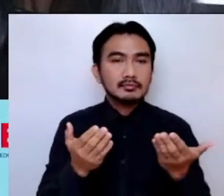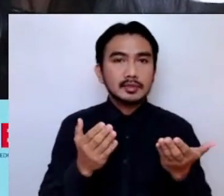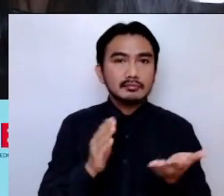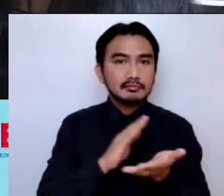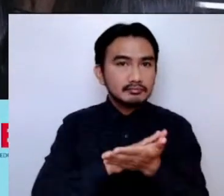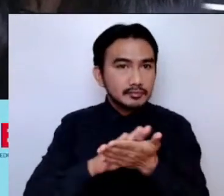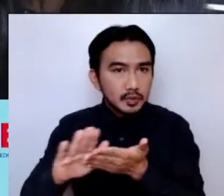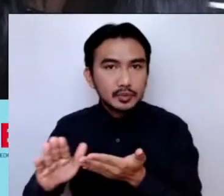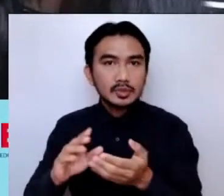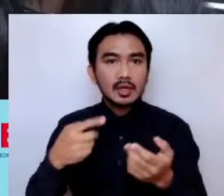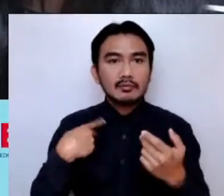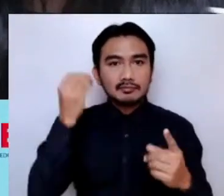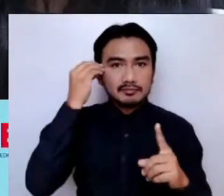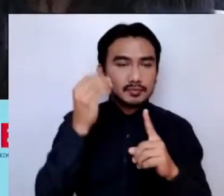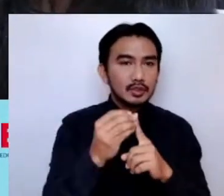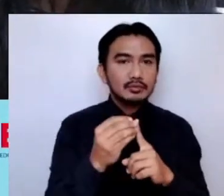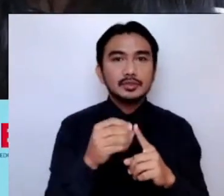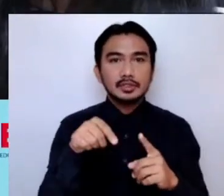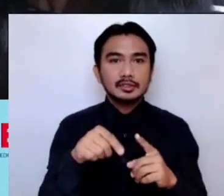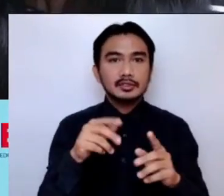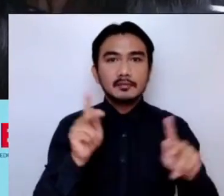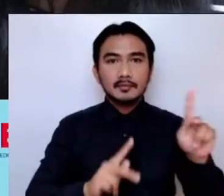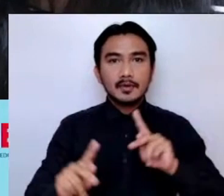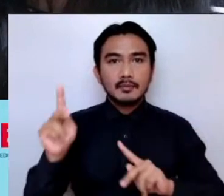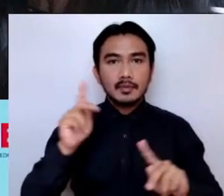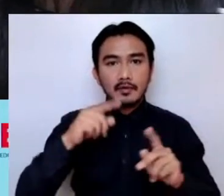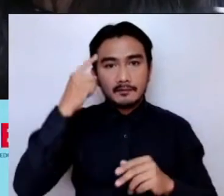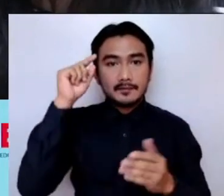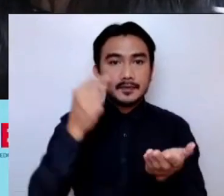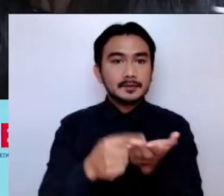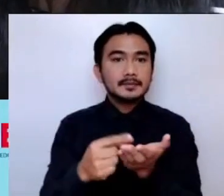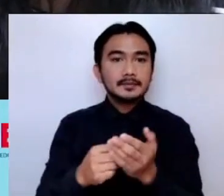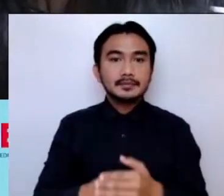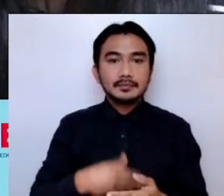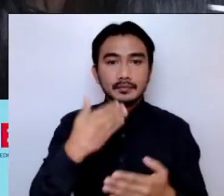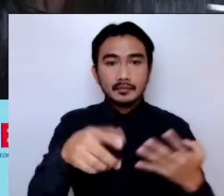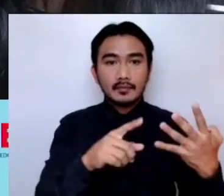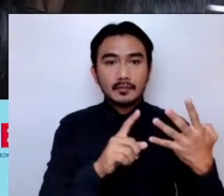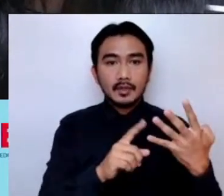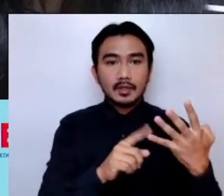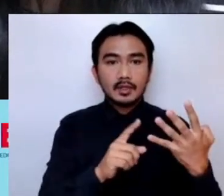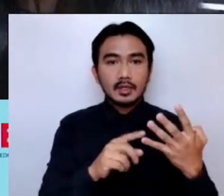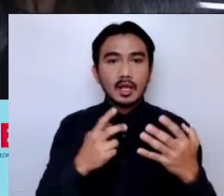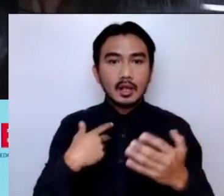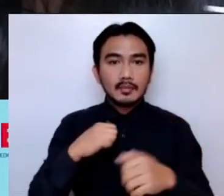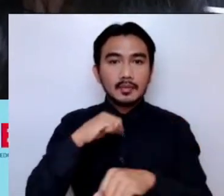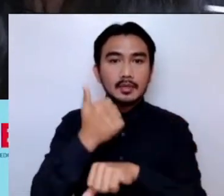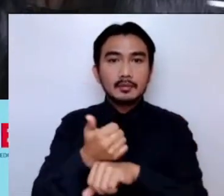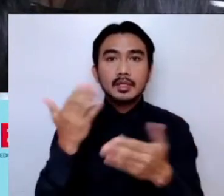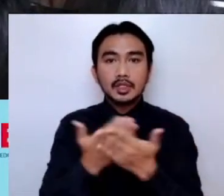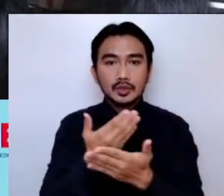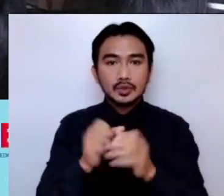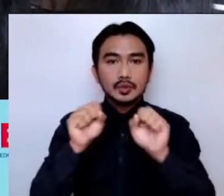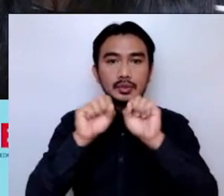objective performance assessment of ratees. Next, implementation of the new system of career progression for